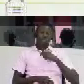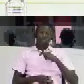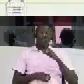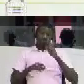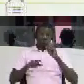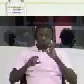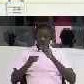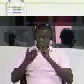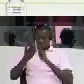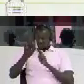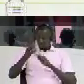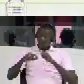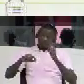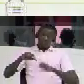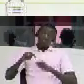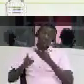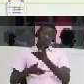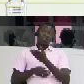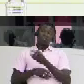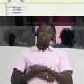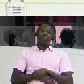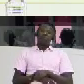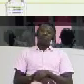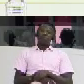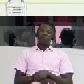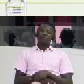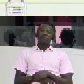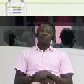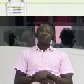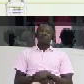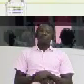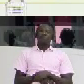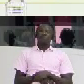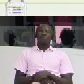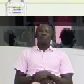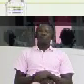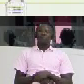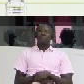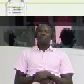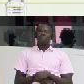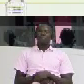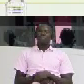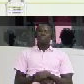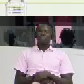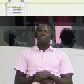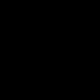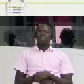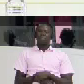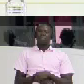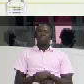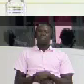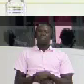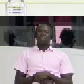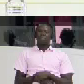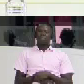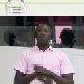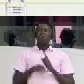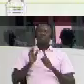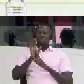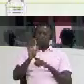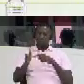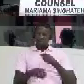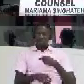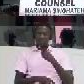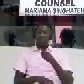scheduled file, and then I will push it to the officer commanding. So whatever the case, Mr. or not